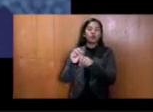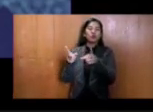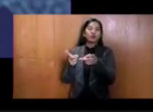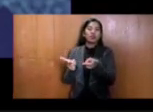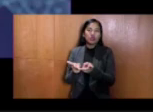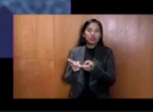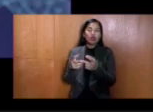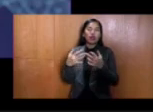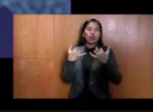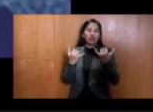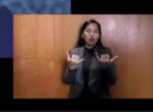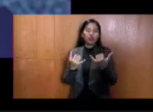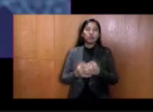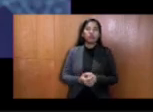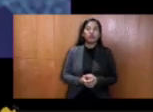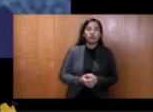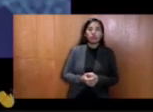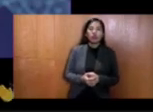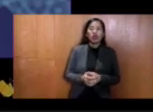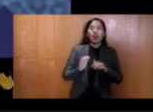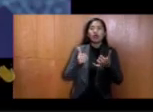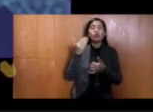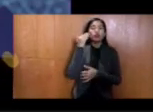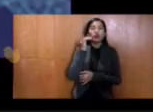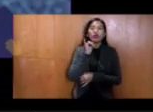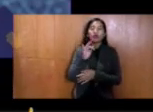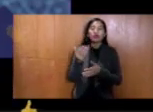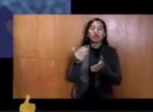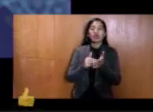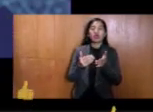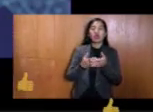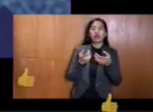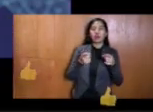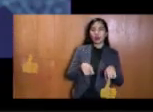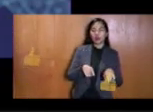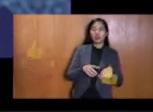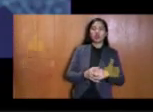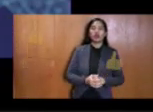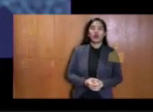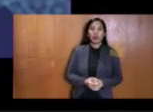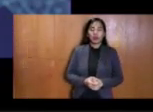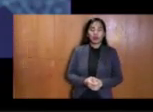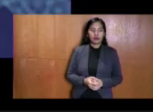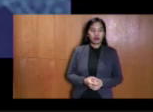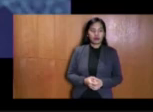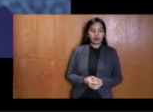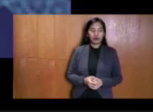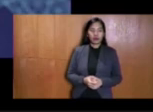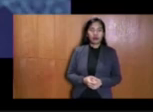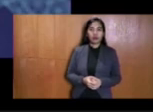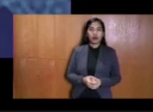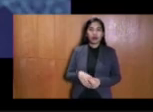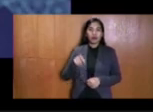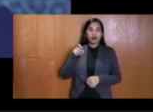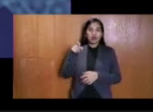a person or a worker redundant? That's something you can, the guidelines for that, so something can be updated